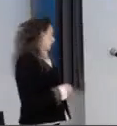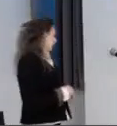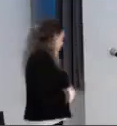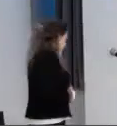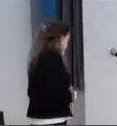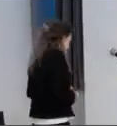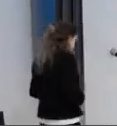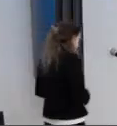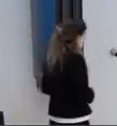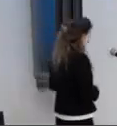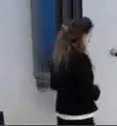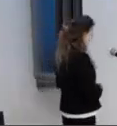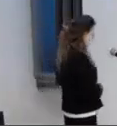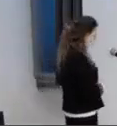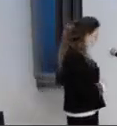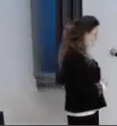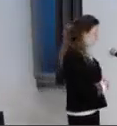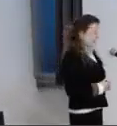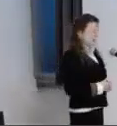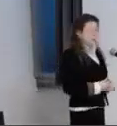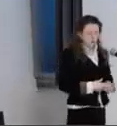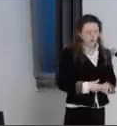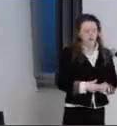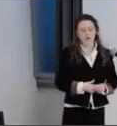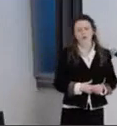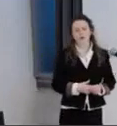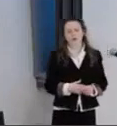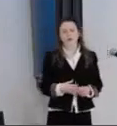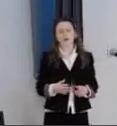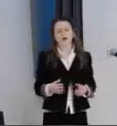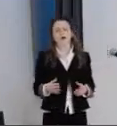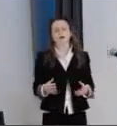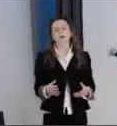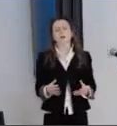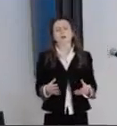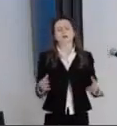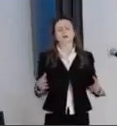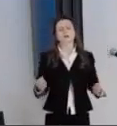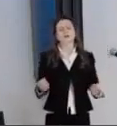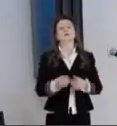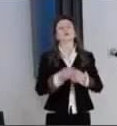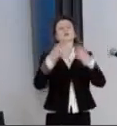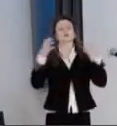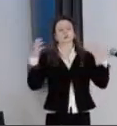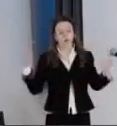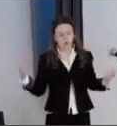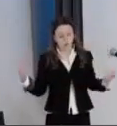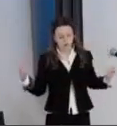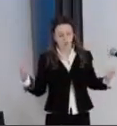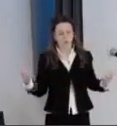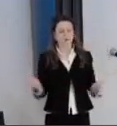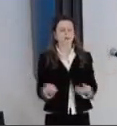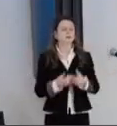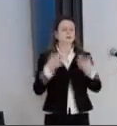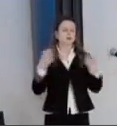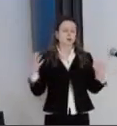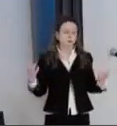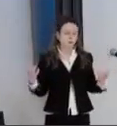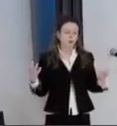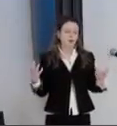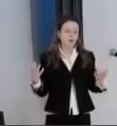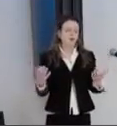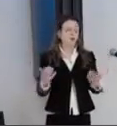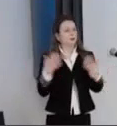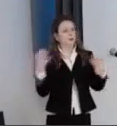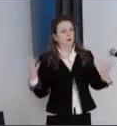by knowing this, we will have a proper aesthetic appreciation of this design items in the sense of having a fuller appreciation, one that is